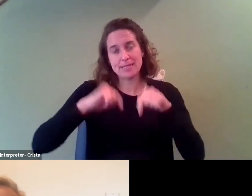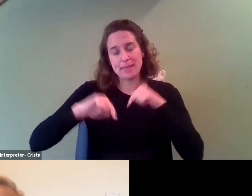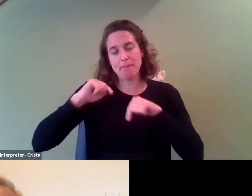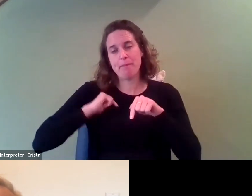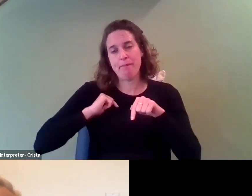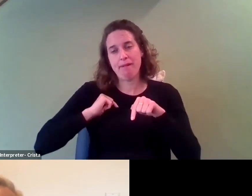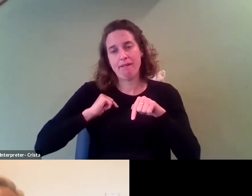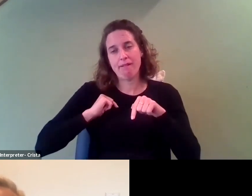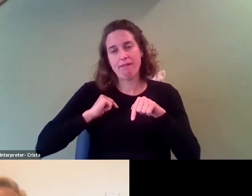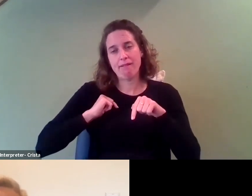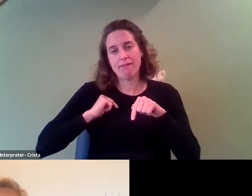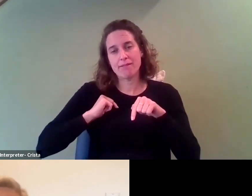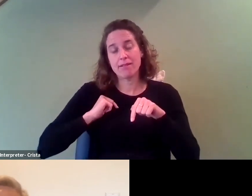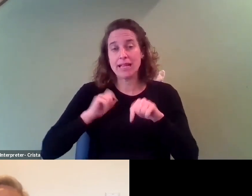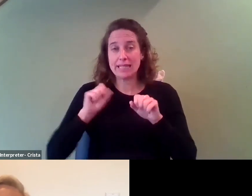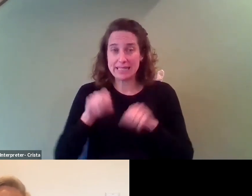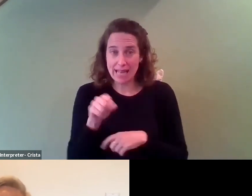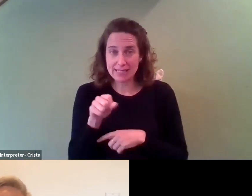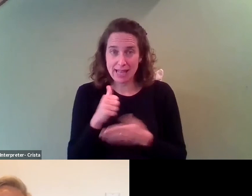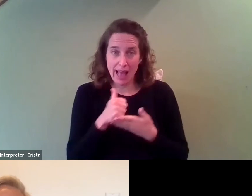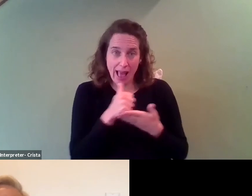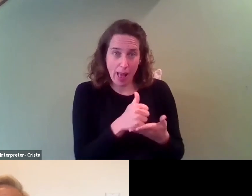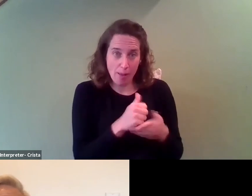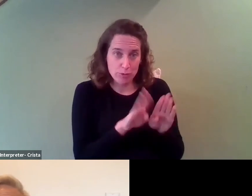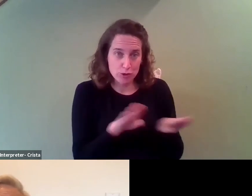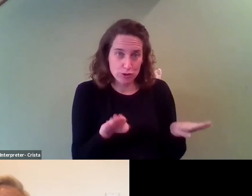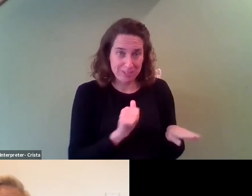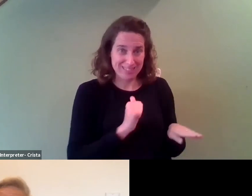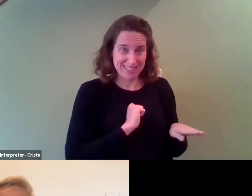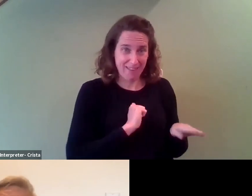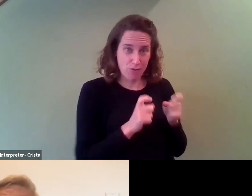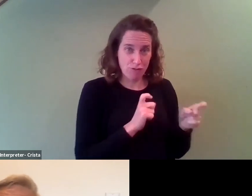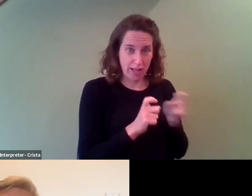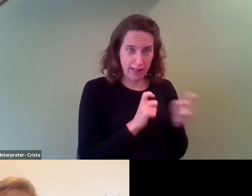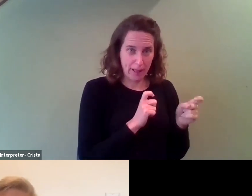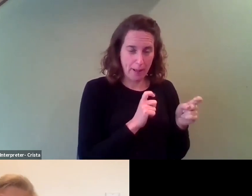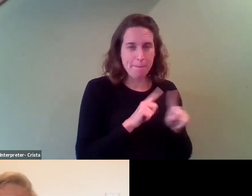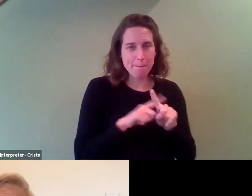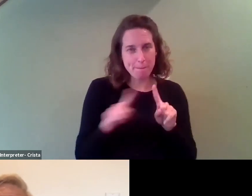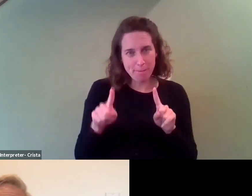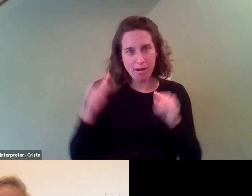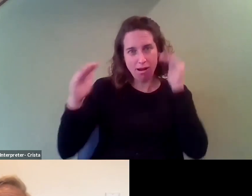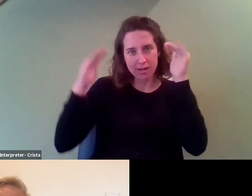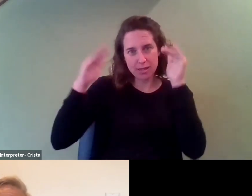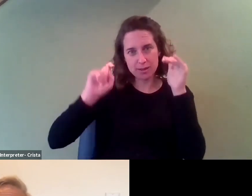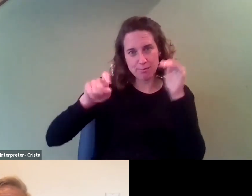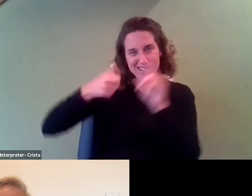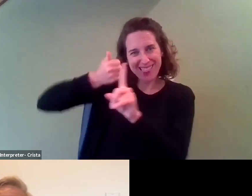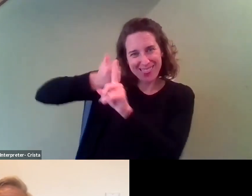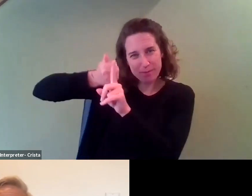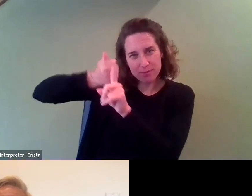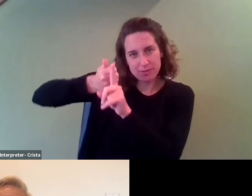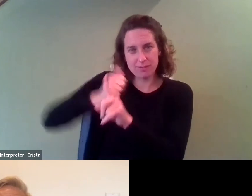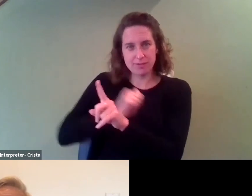know, help our kids self-regulate, but self-regulate ourselves. And that's